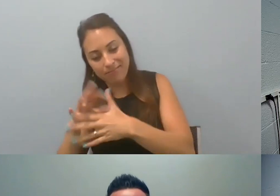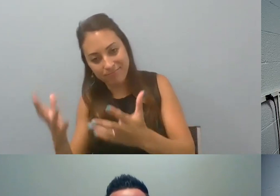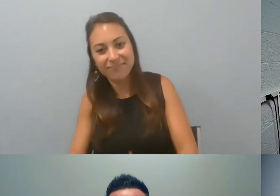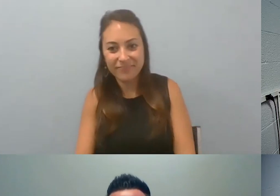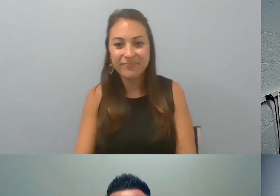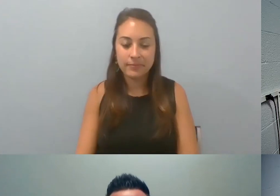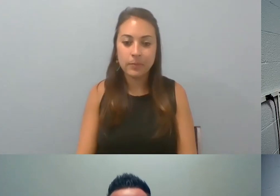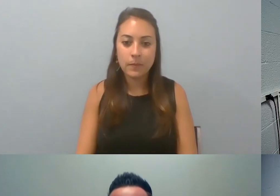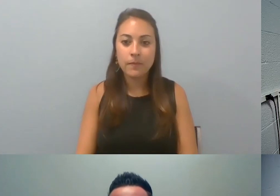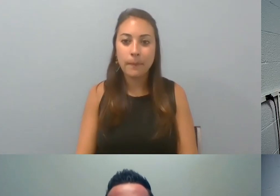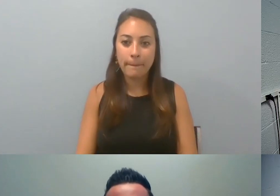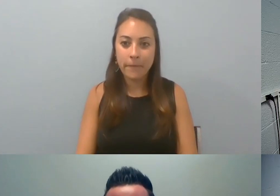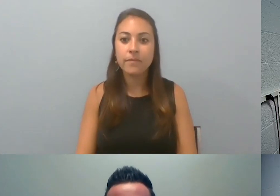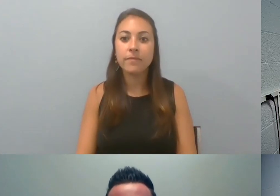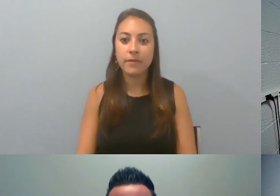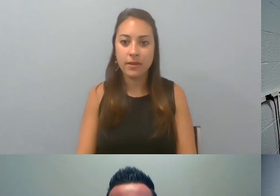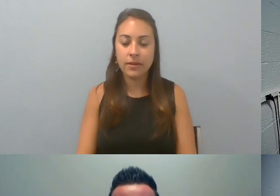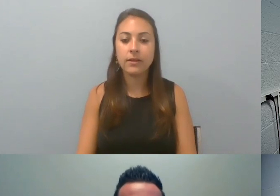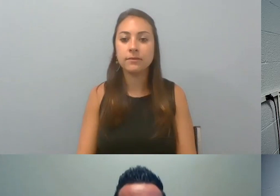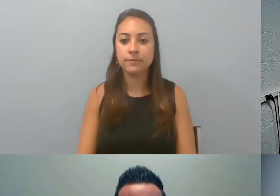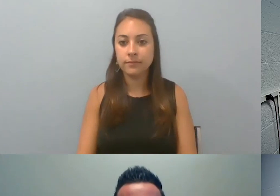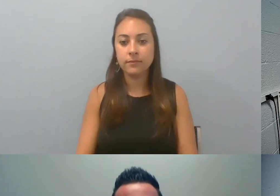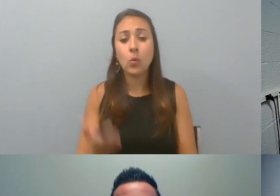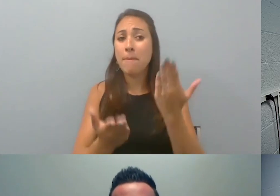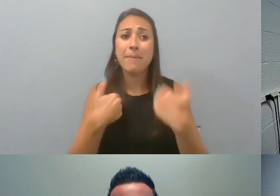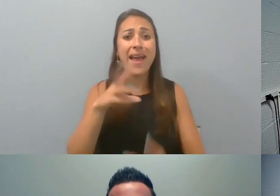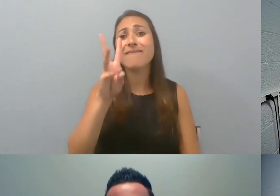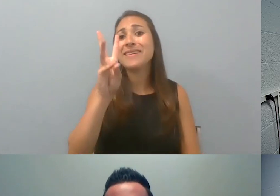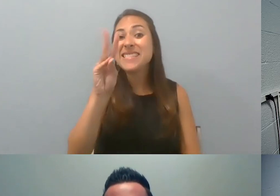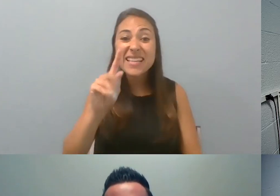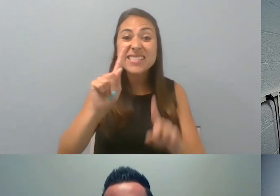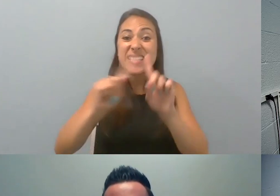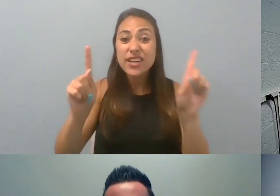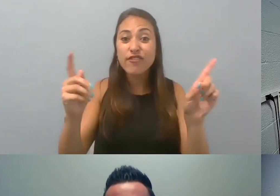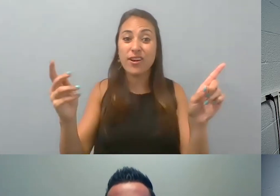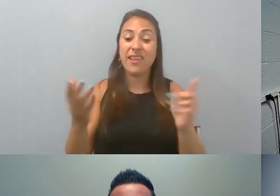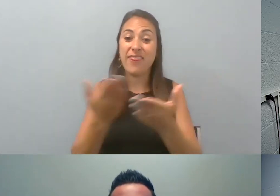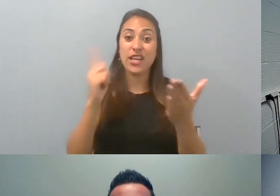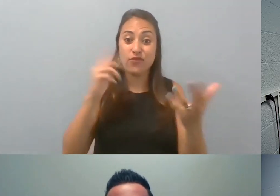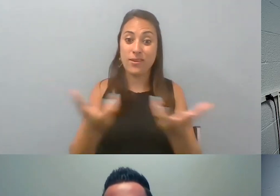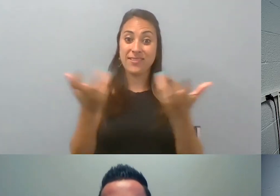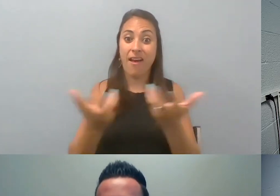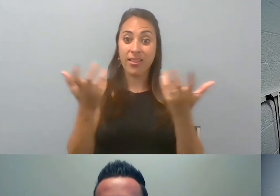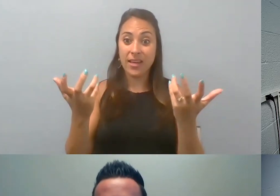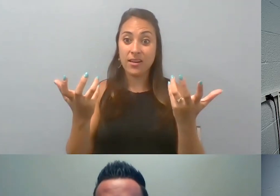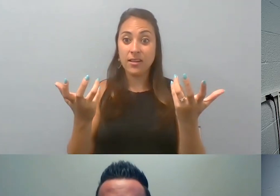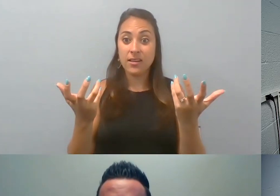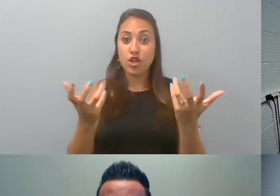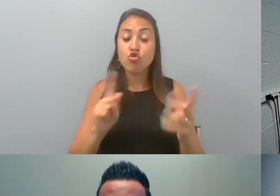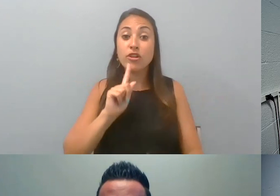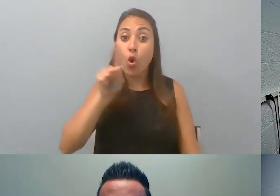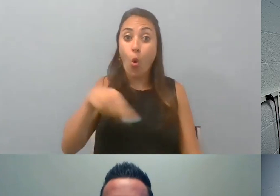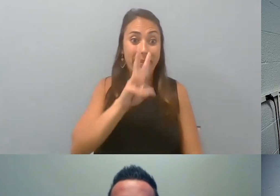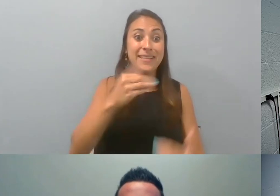be 60 different items on that salad bar on a given night, and maybe only 6 of them have animal